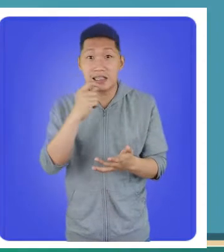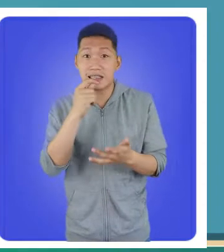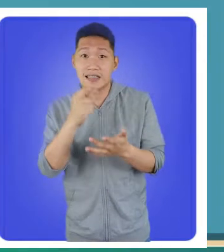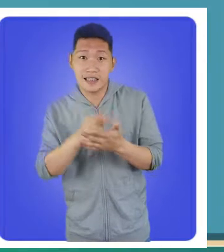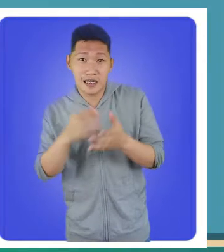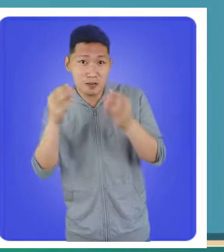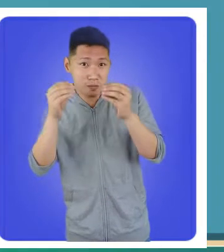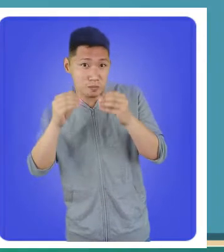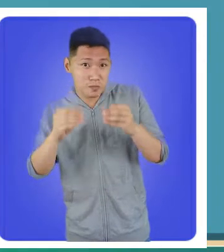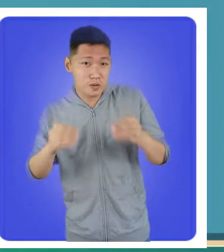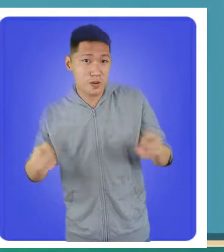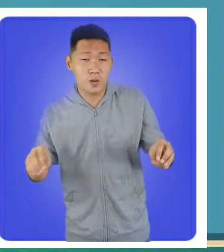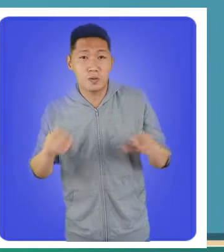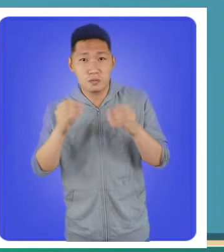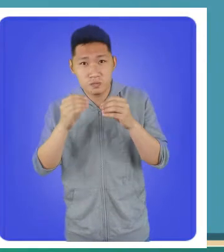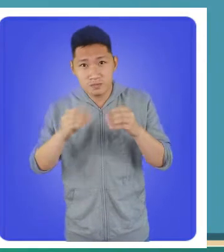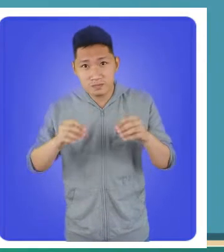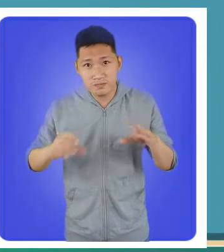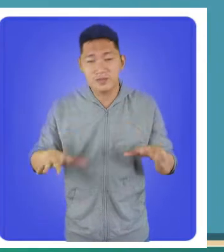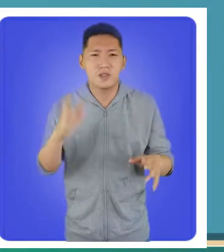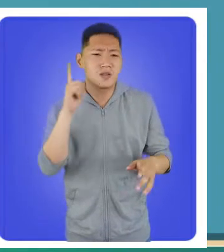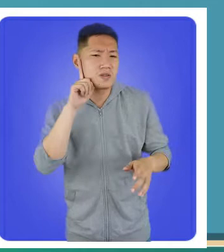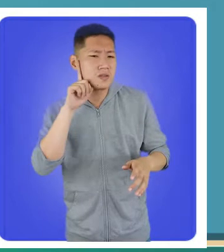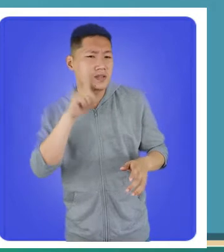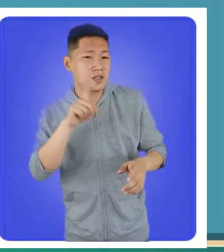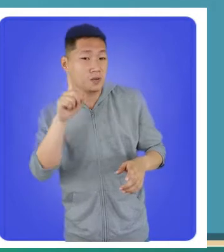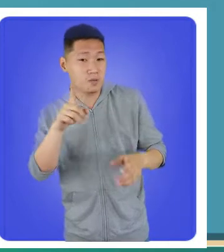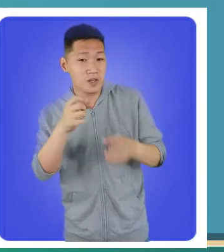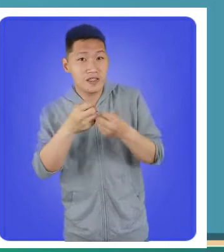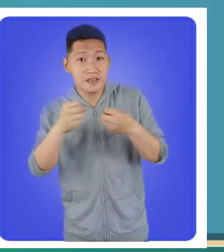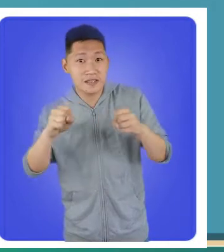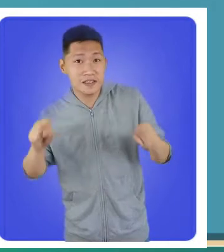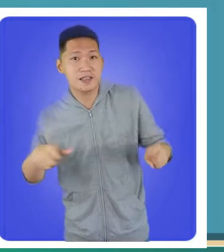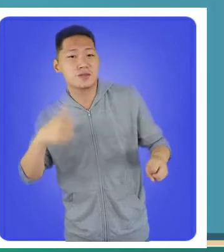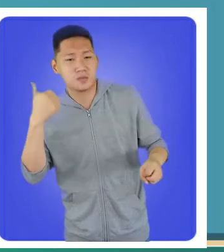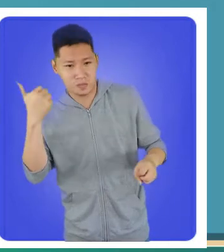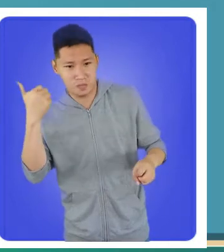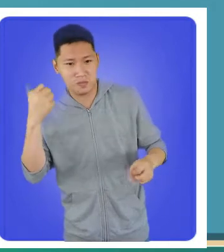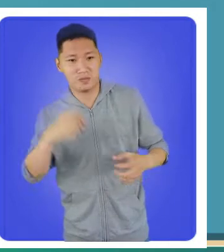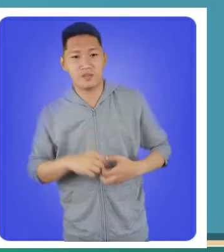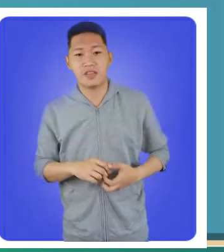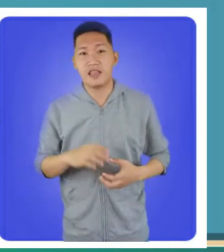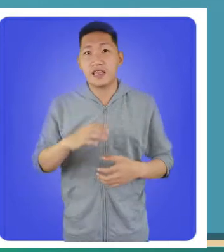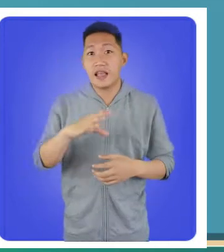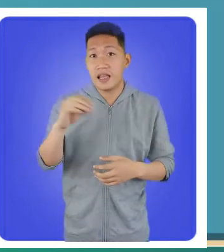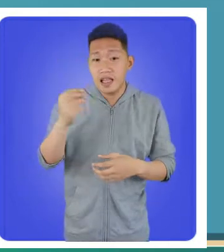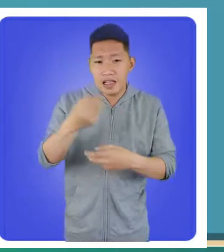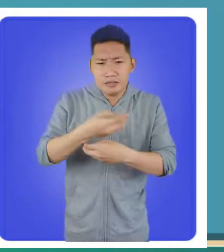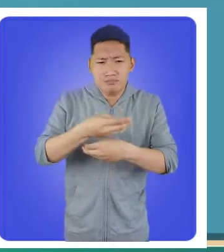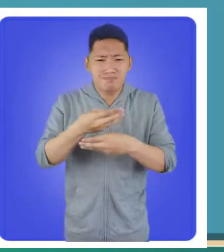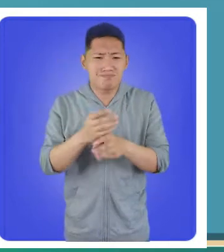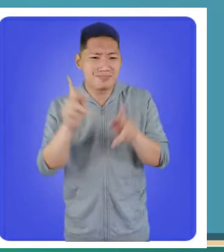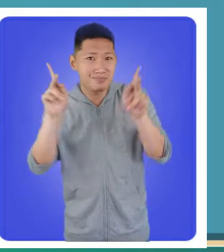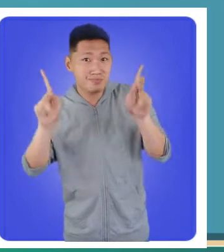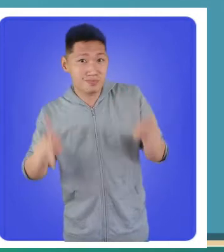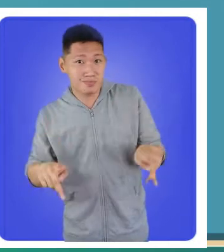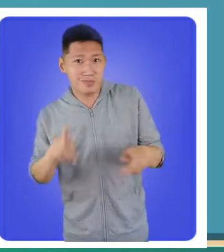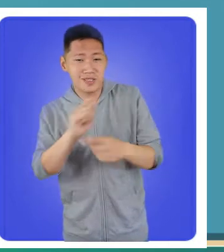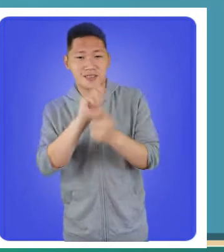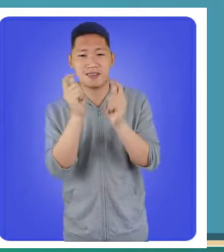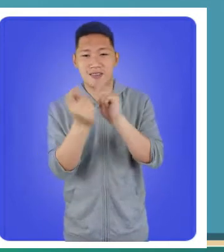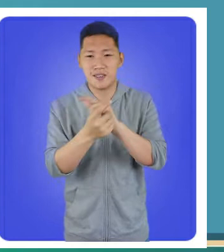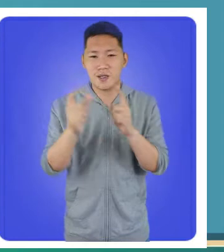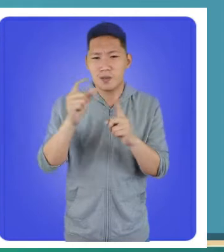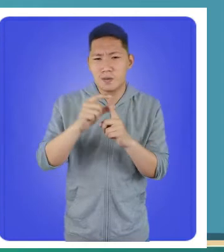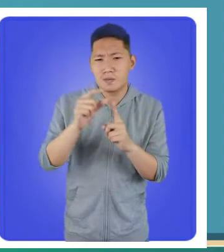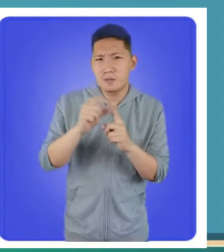ideas in the text flow smoothly from one sentence to another. And to make that possible,